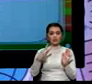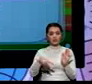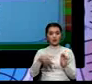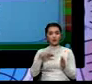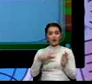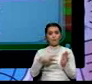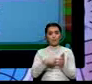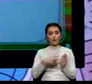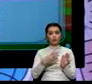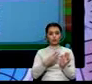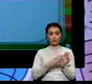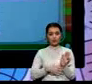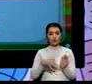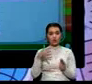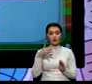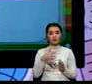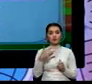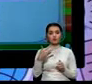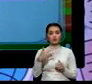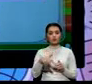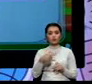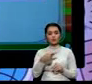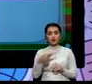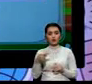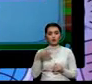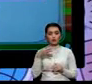bo'lu 90, 5030 ayiru